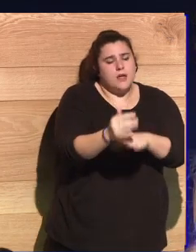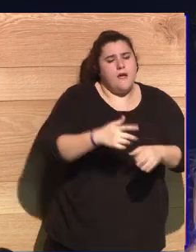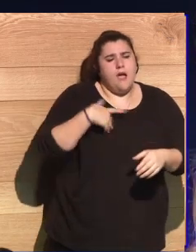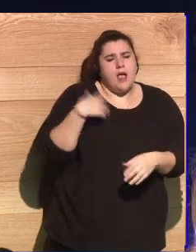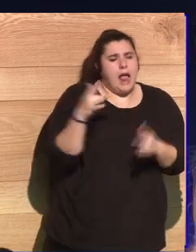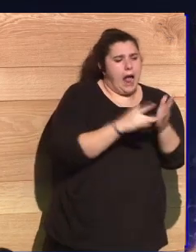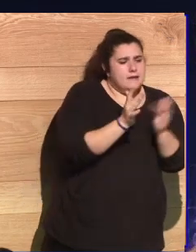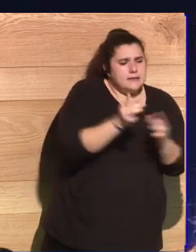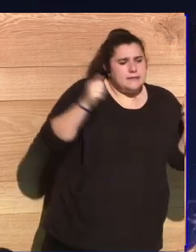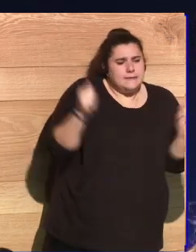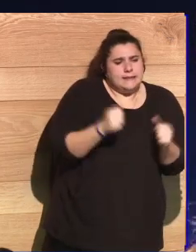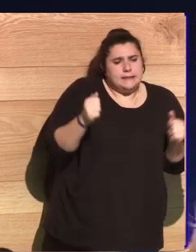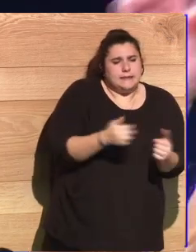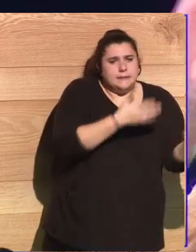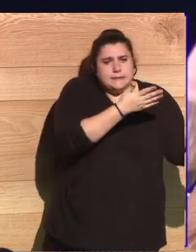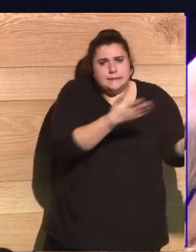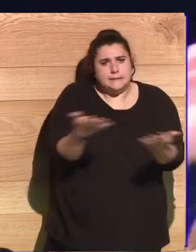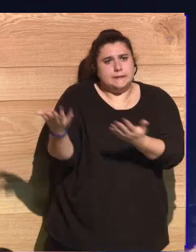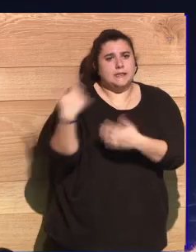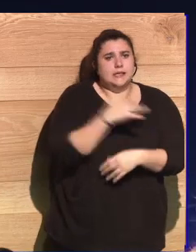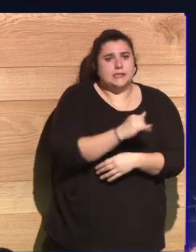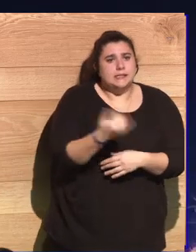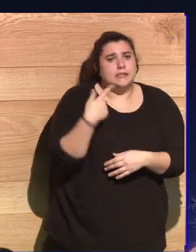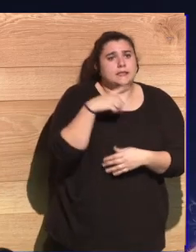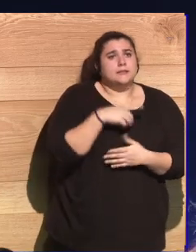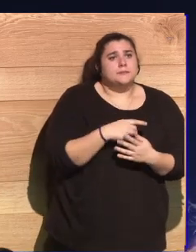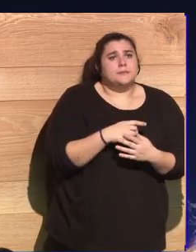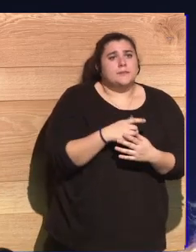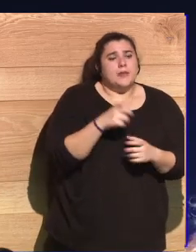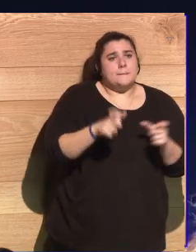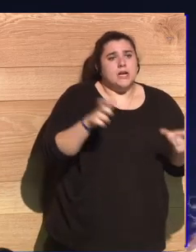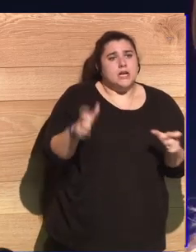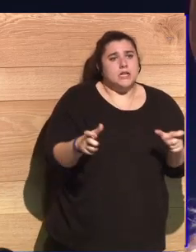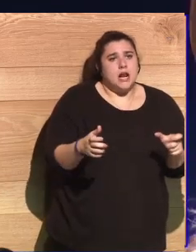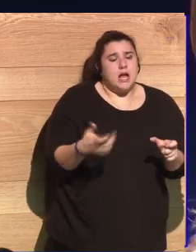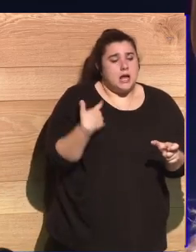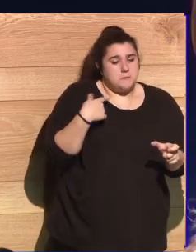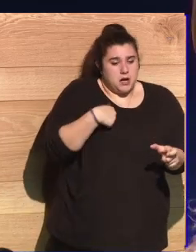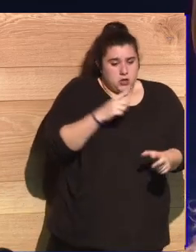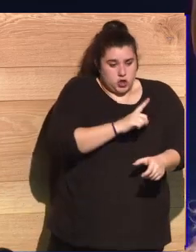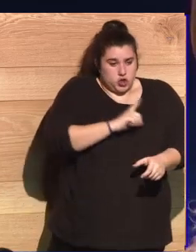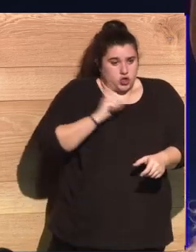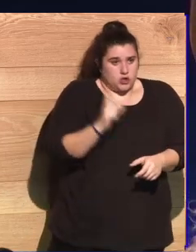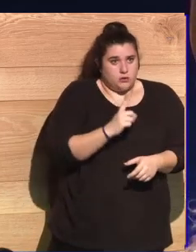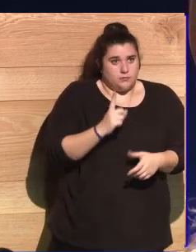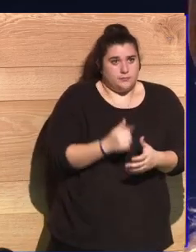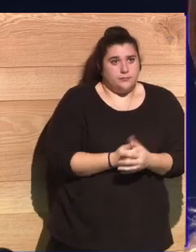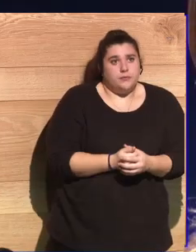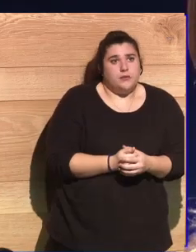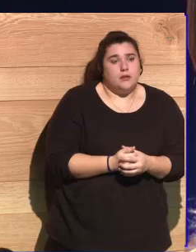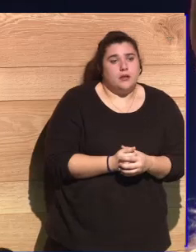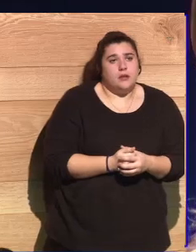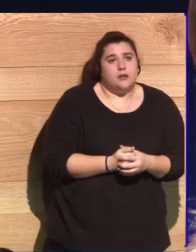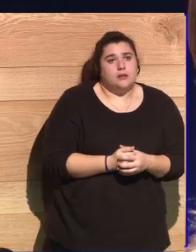and there was no one else in the graveyard. But I went there, and I tore up. There's